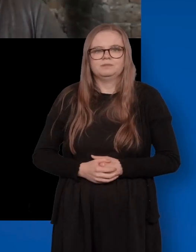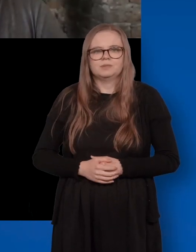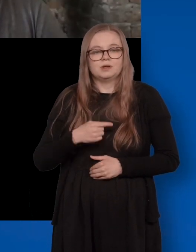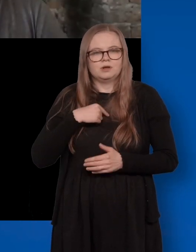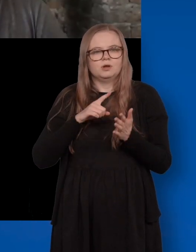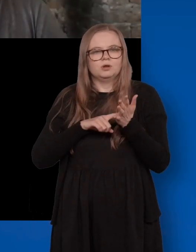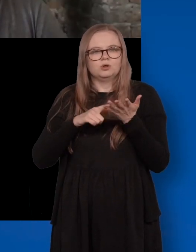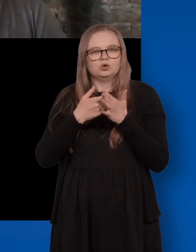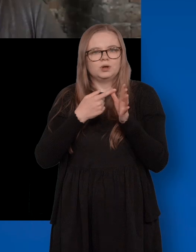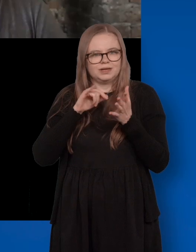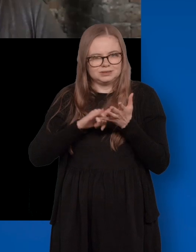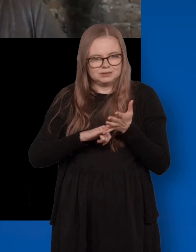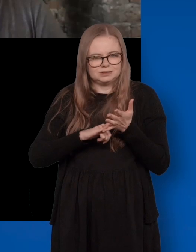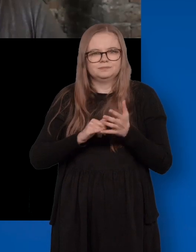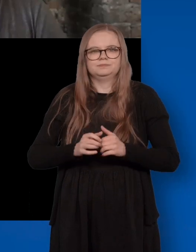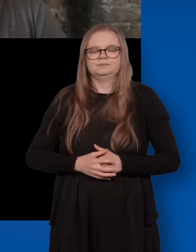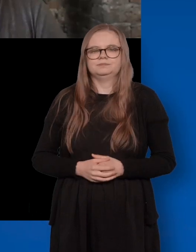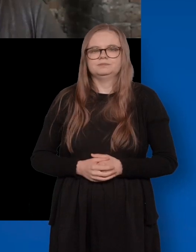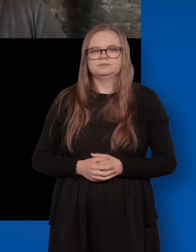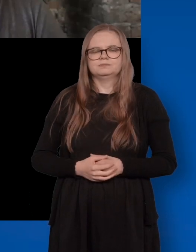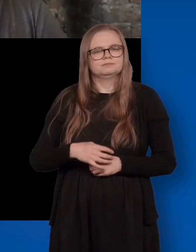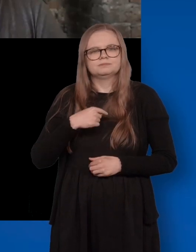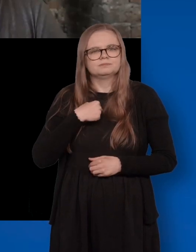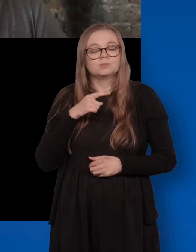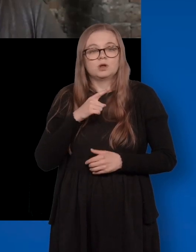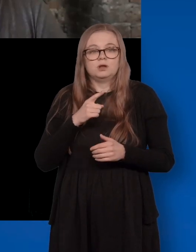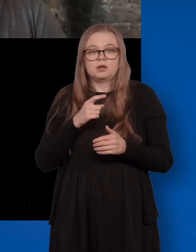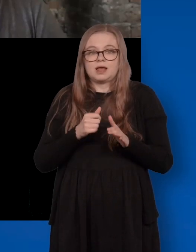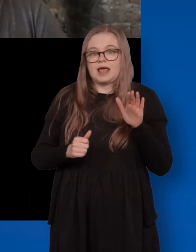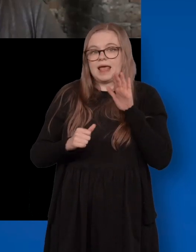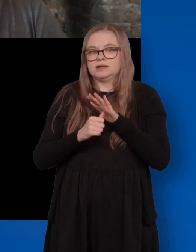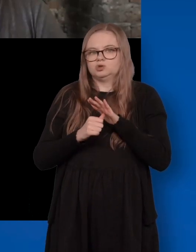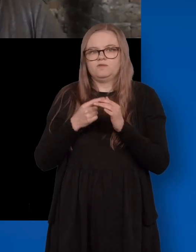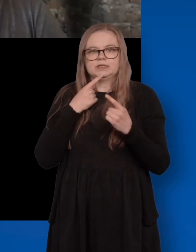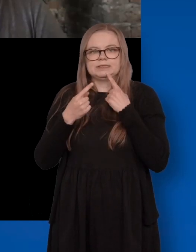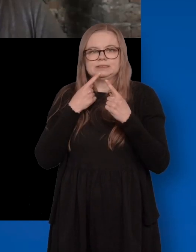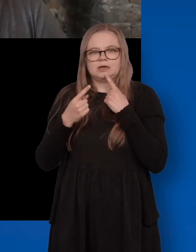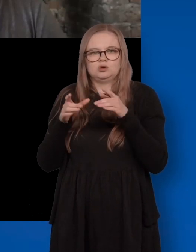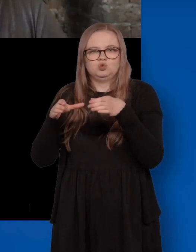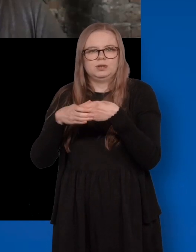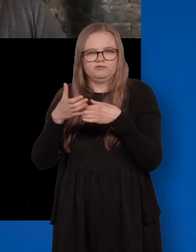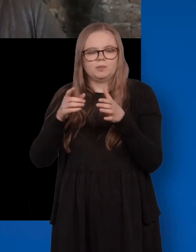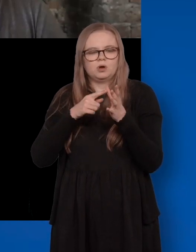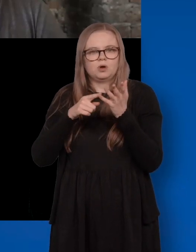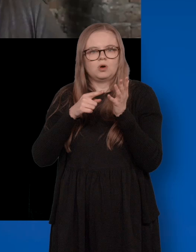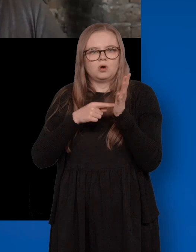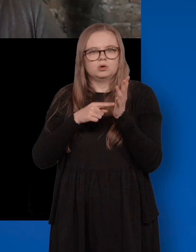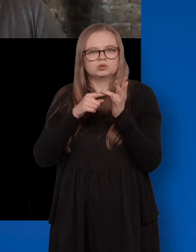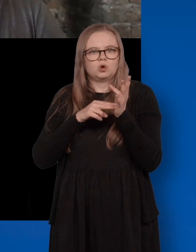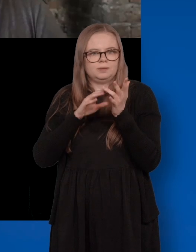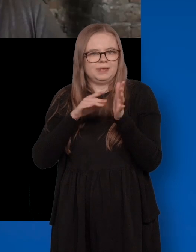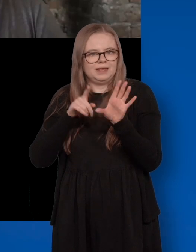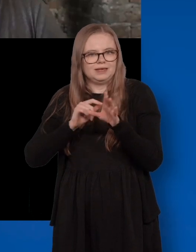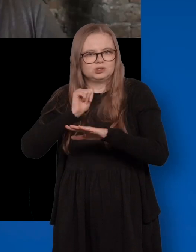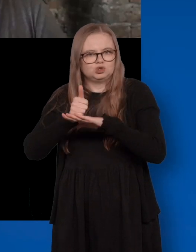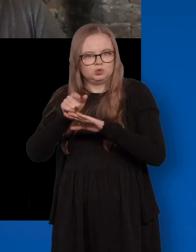yes, I'm Lukas Kikuchi. I am the head of the data unit, Autonomy Data Unit, at the Autonomy